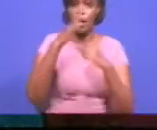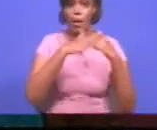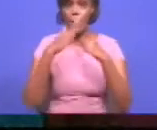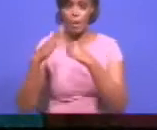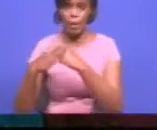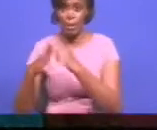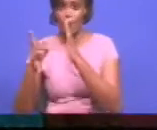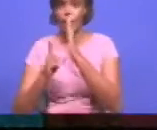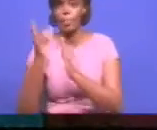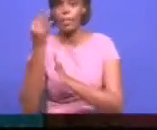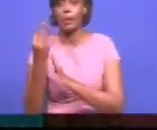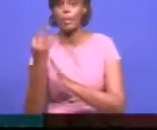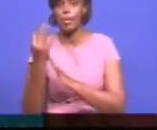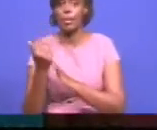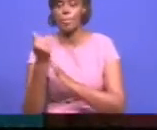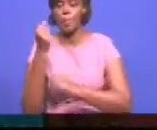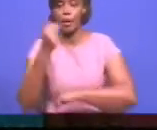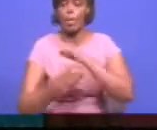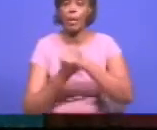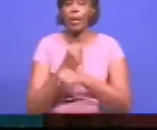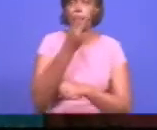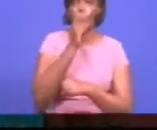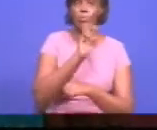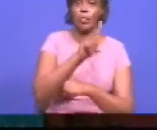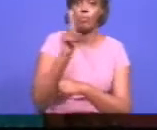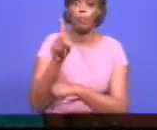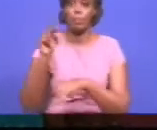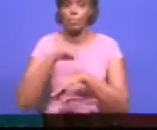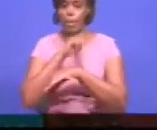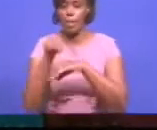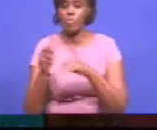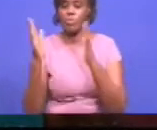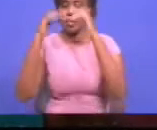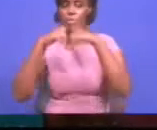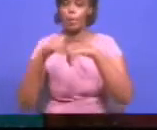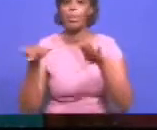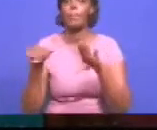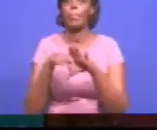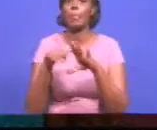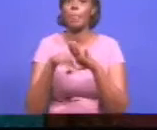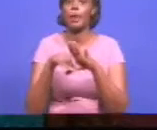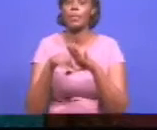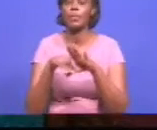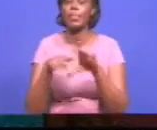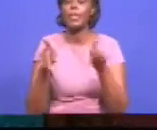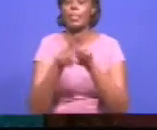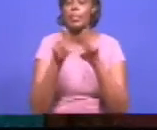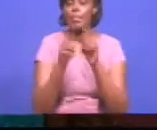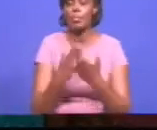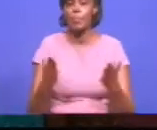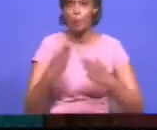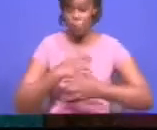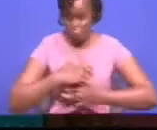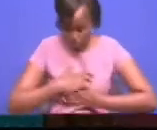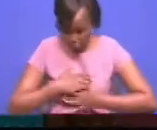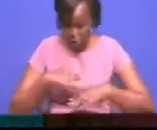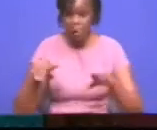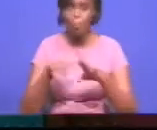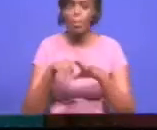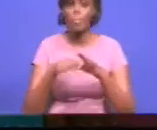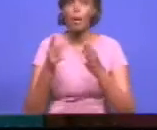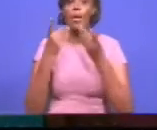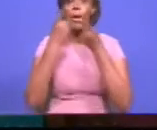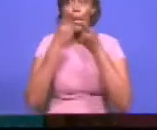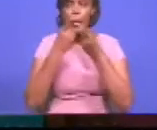4199, dated 3rd of May 2021, to the members of the National Assembly. In this respect, Honourable Members, I also declare